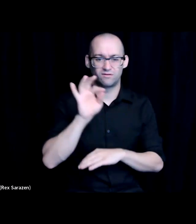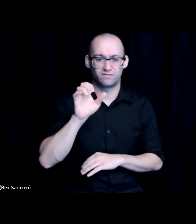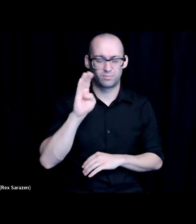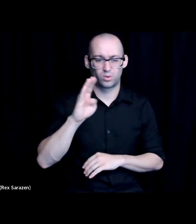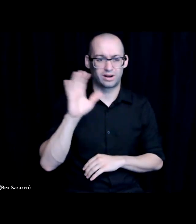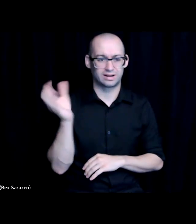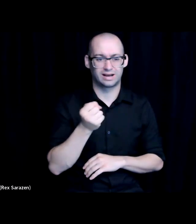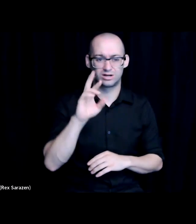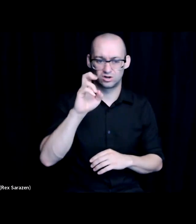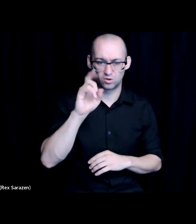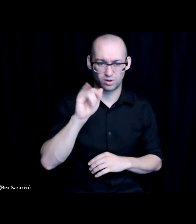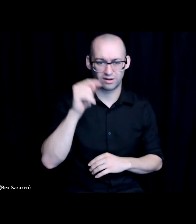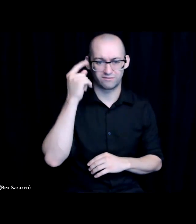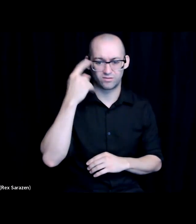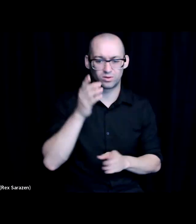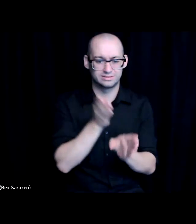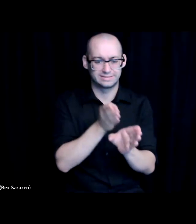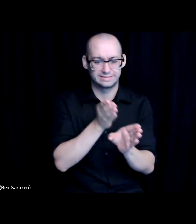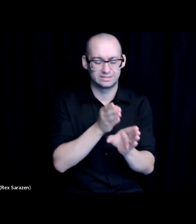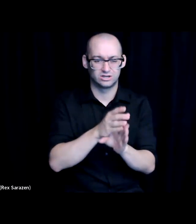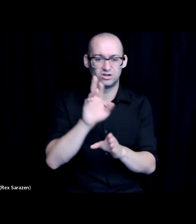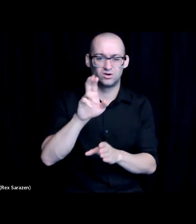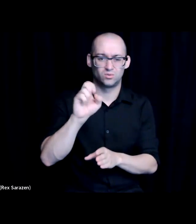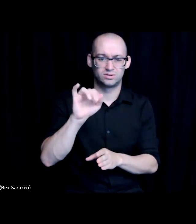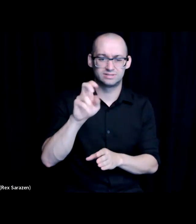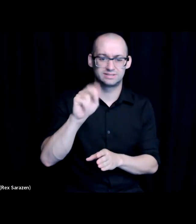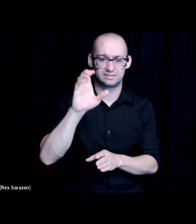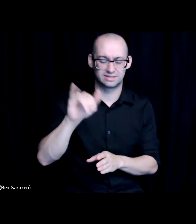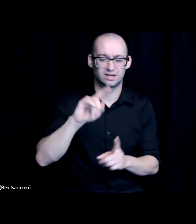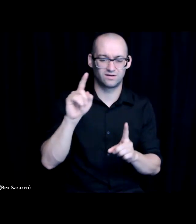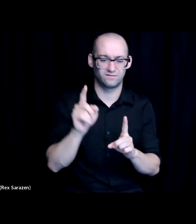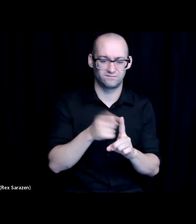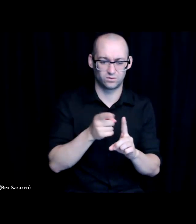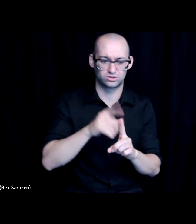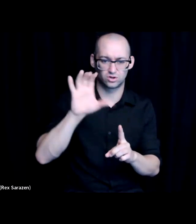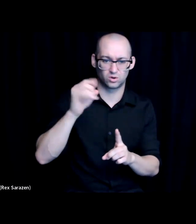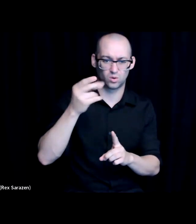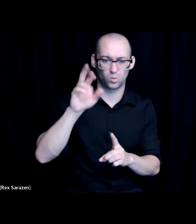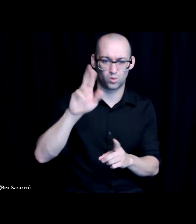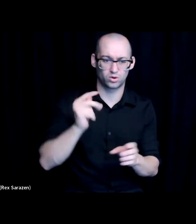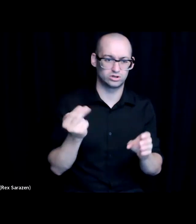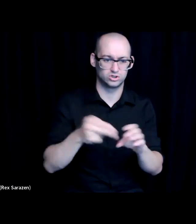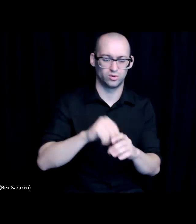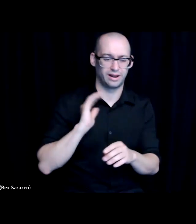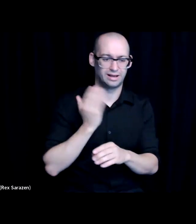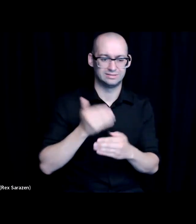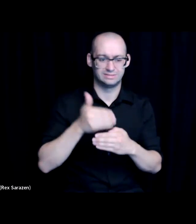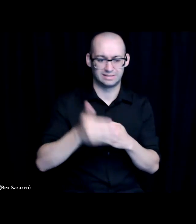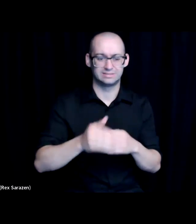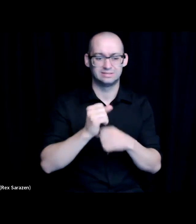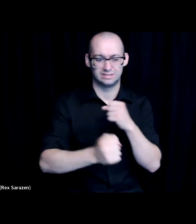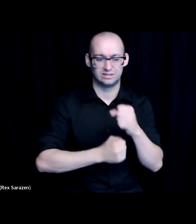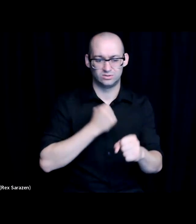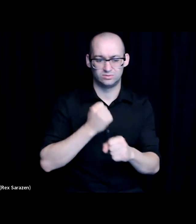new psychiatry residency, and our first cohort will join us next year. And we're also in the process of establishing a